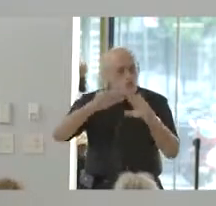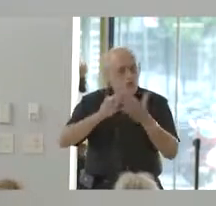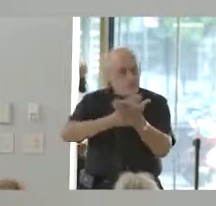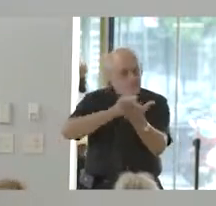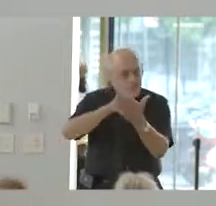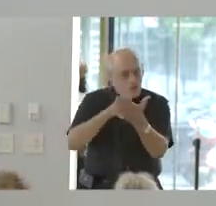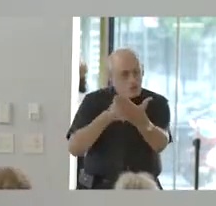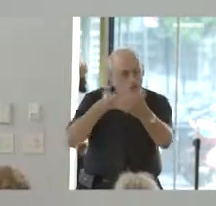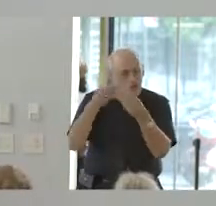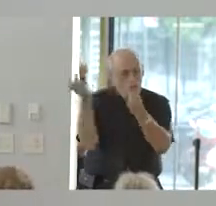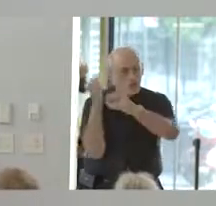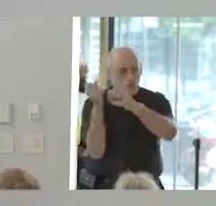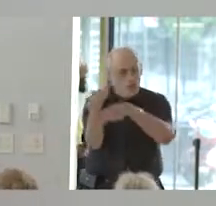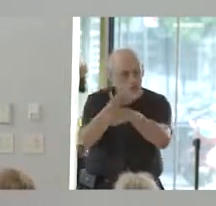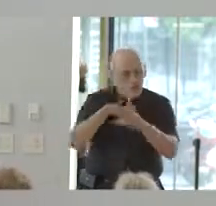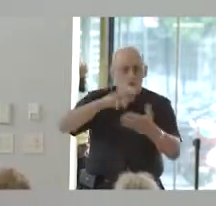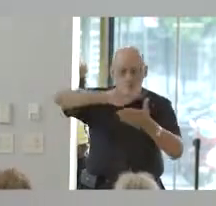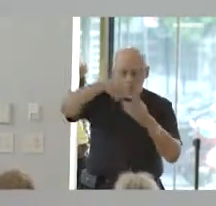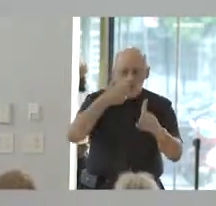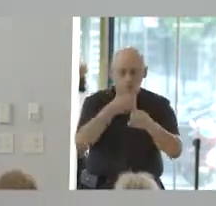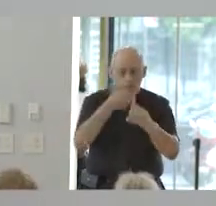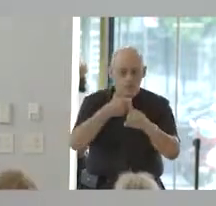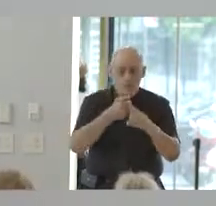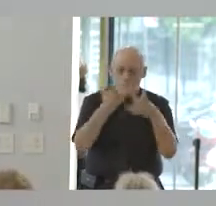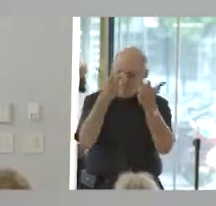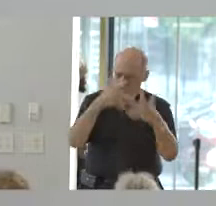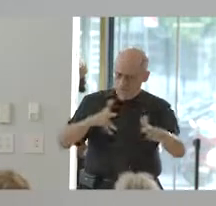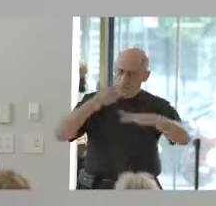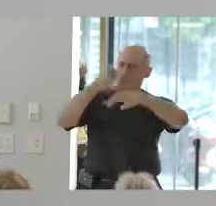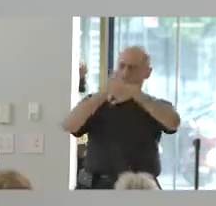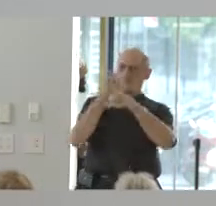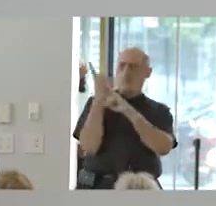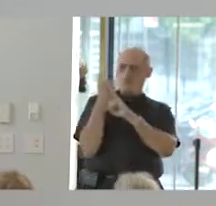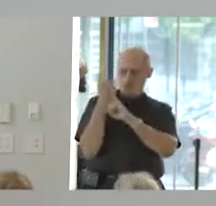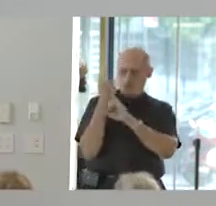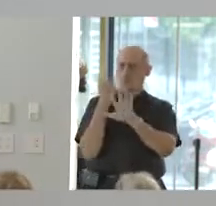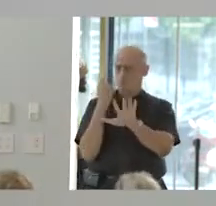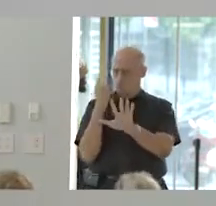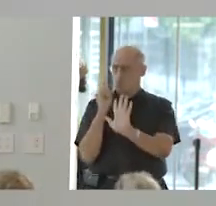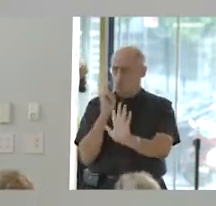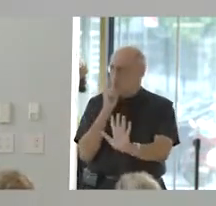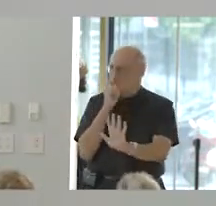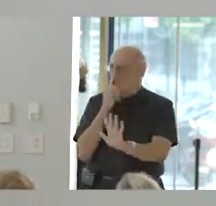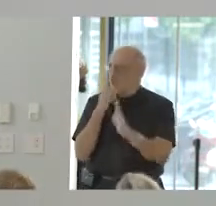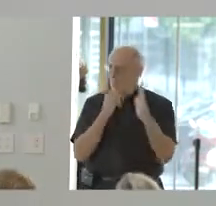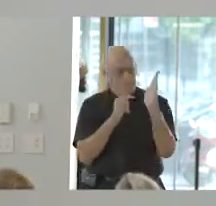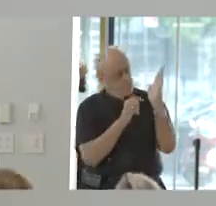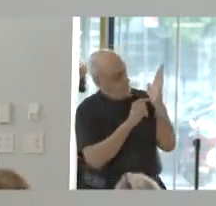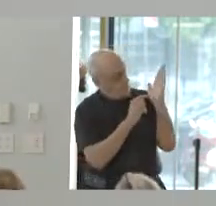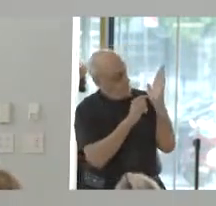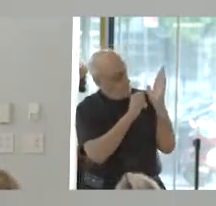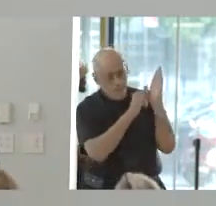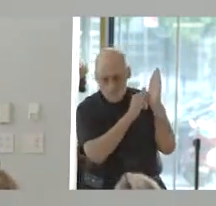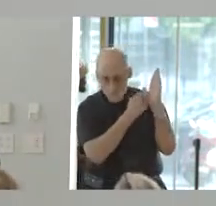to the ball fields. That project, we're happy to say, was completed almost a year ago now. The